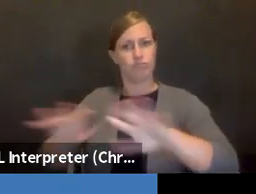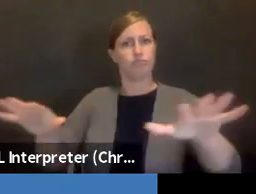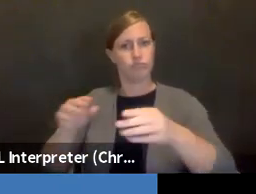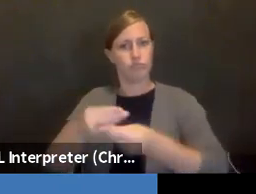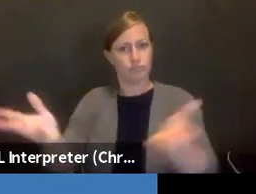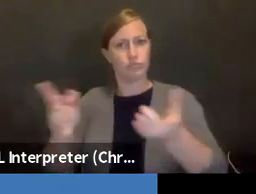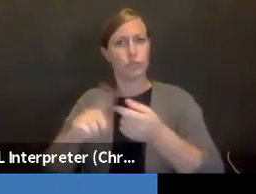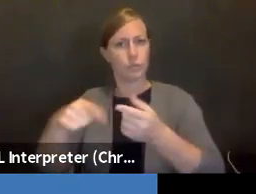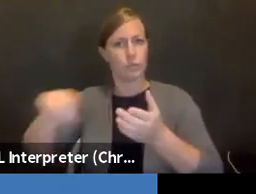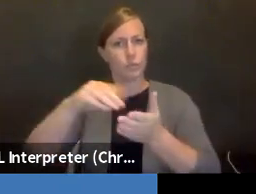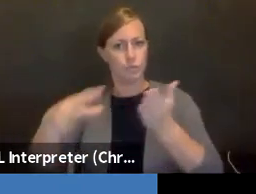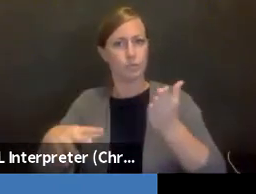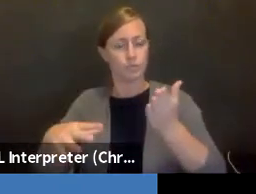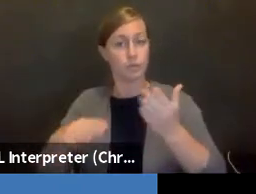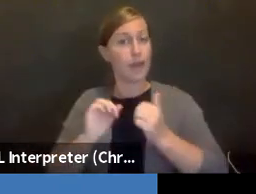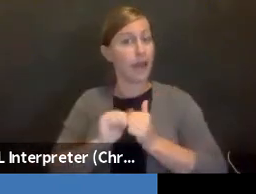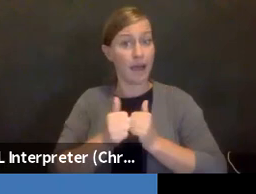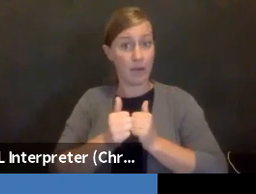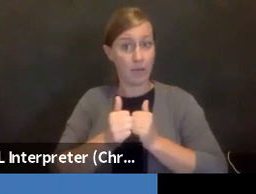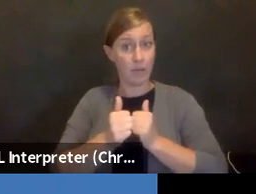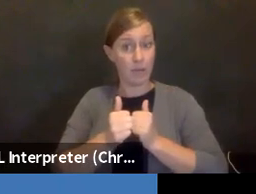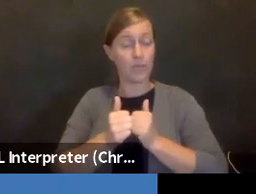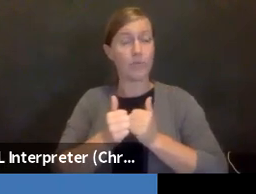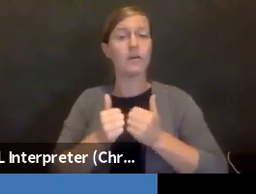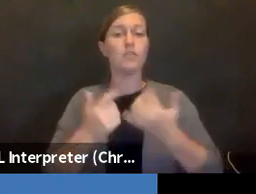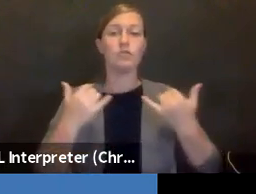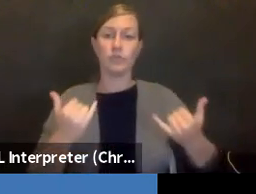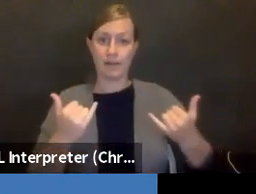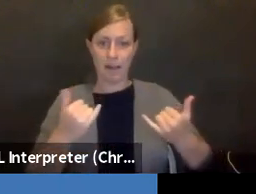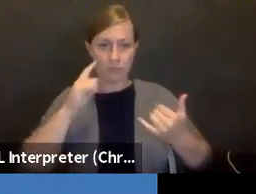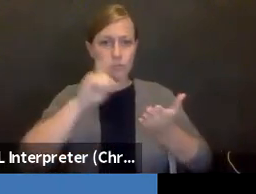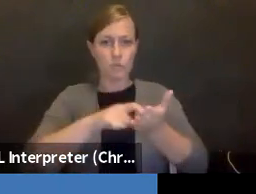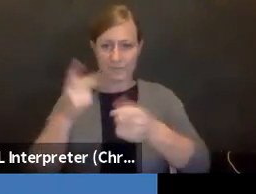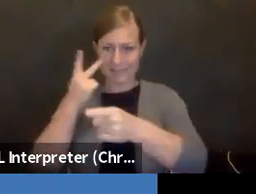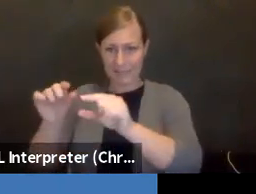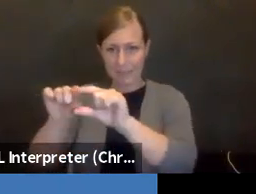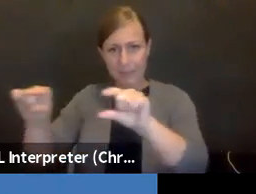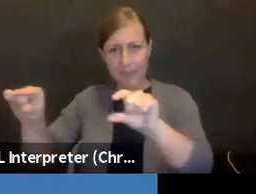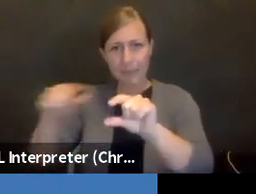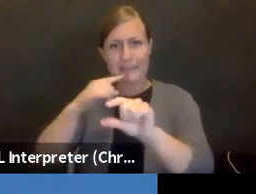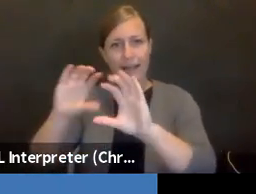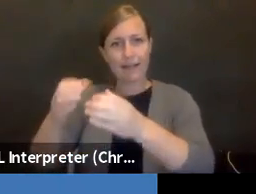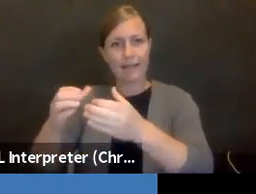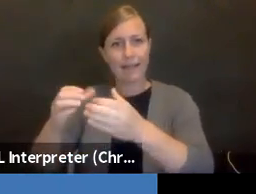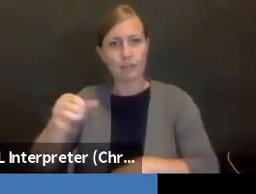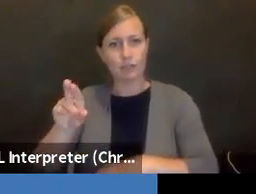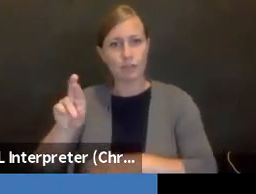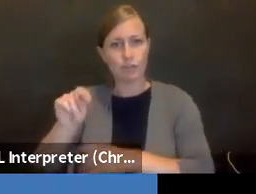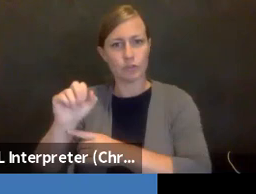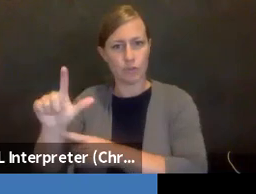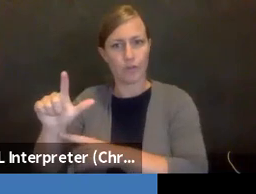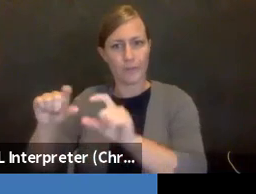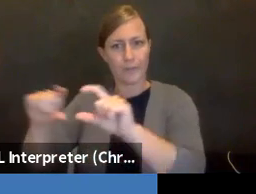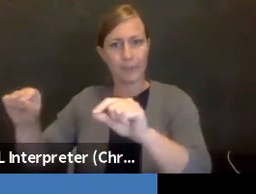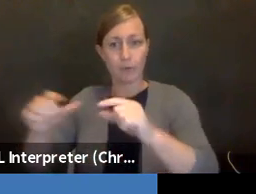So how do you do this? Well, right now I have class journal highlighted. You'll notice I don't have anything posted here